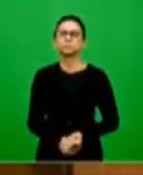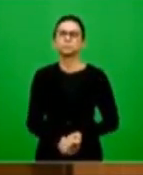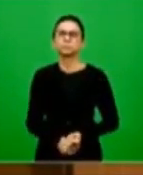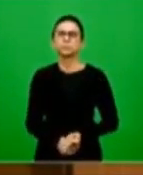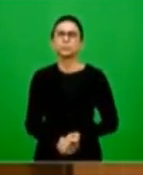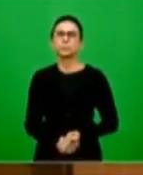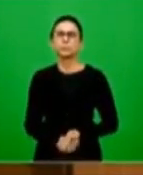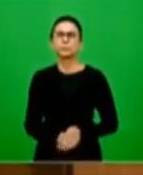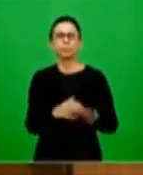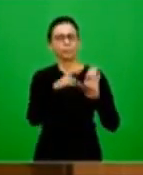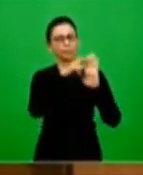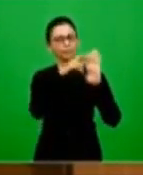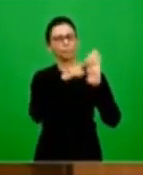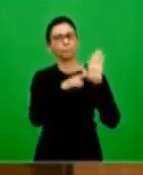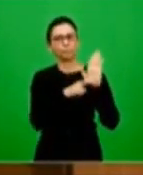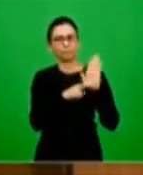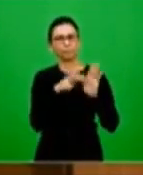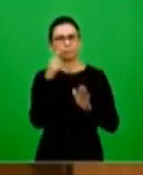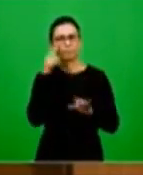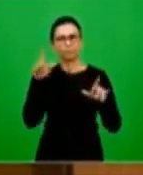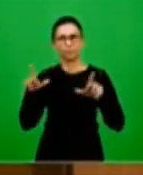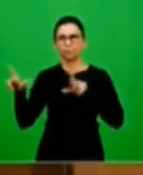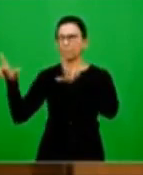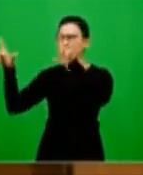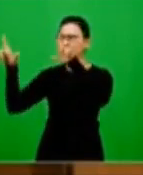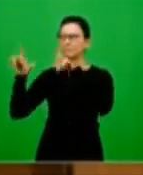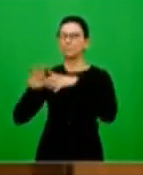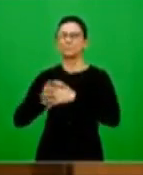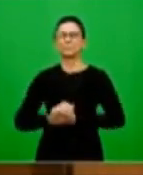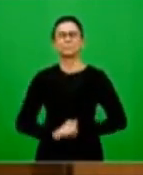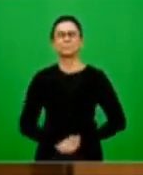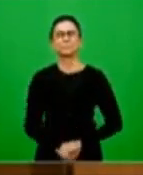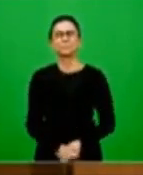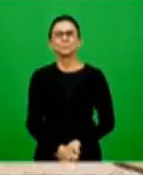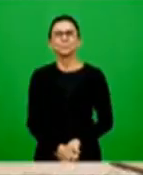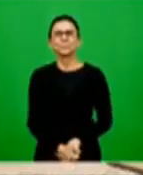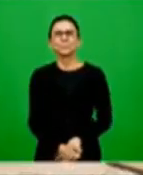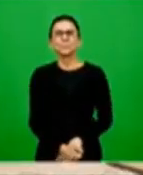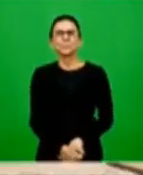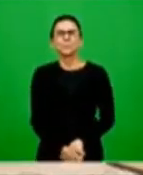theses, like you to follow with me on the screen.